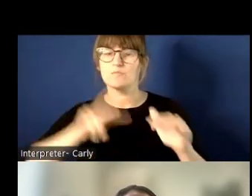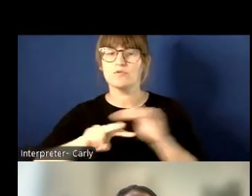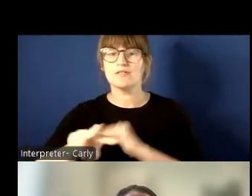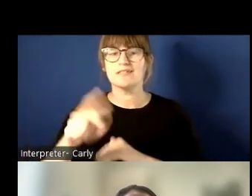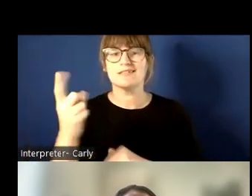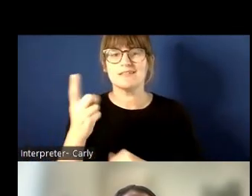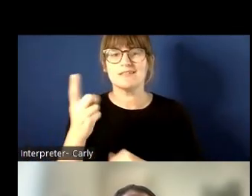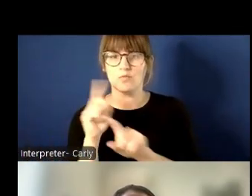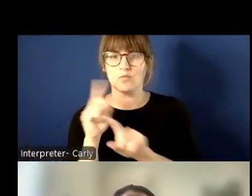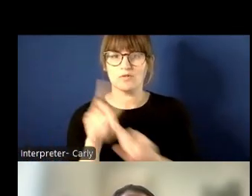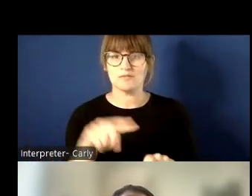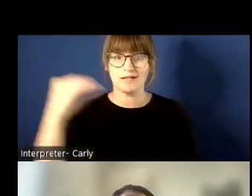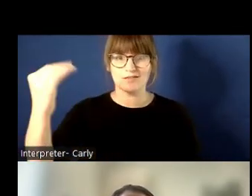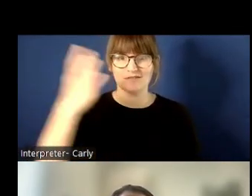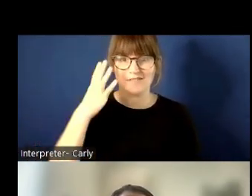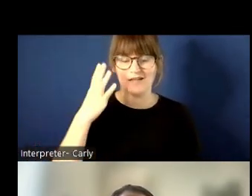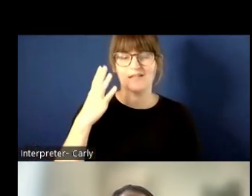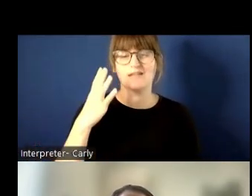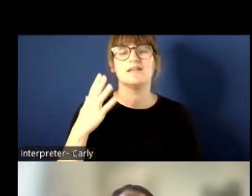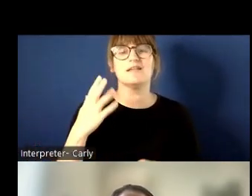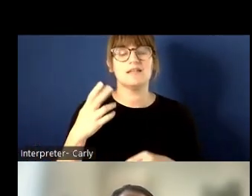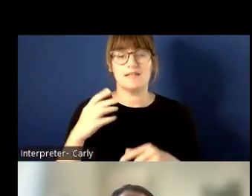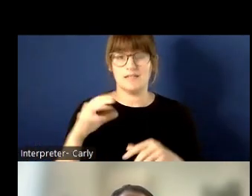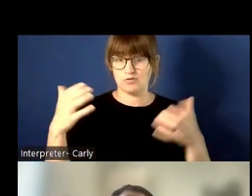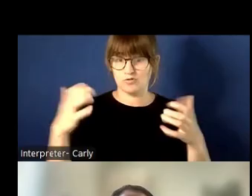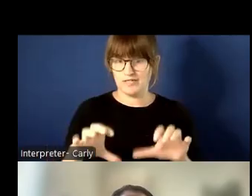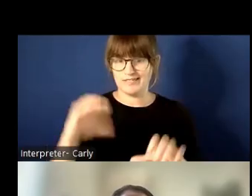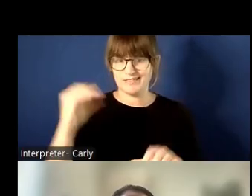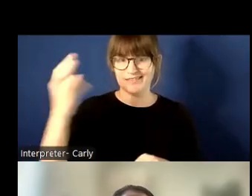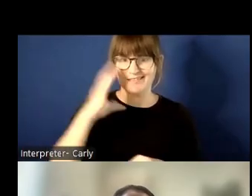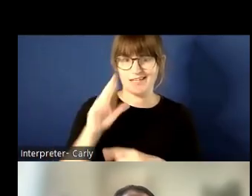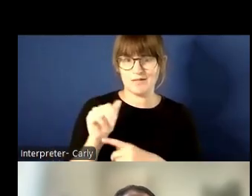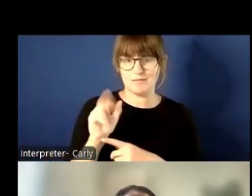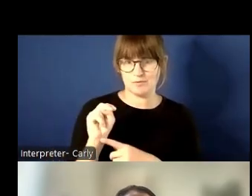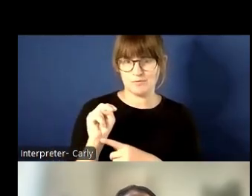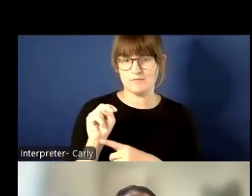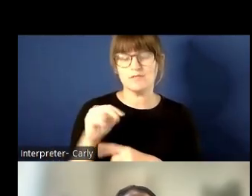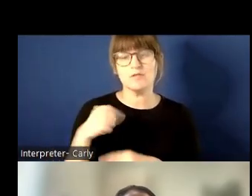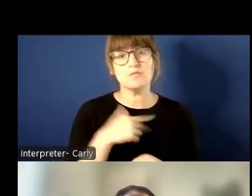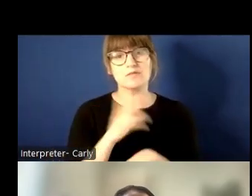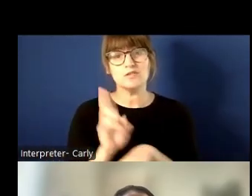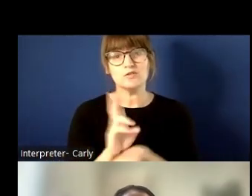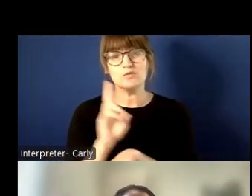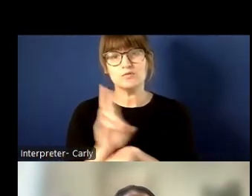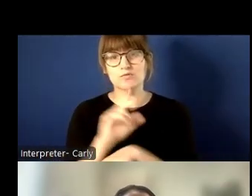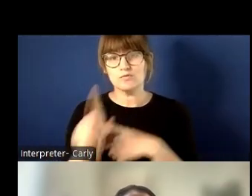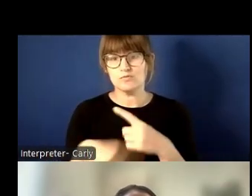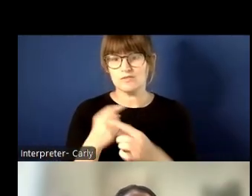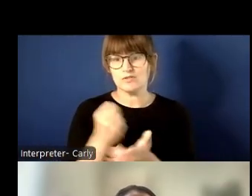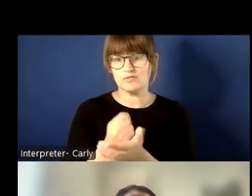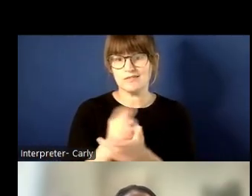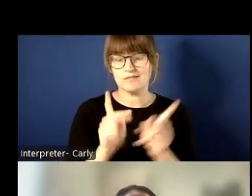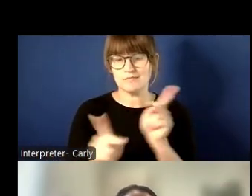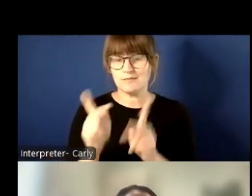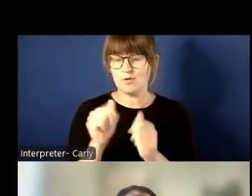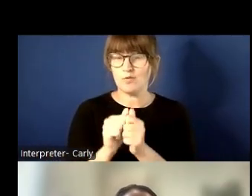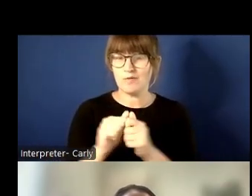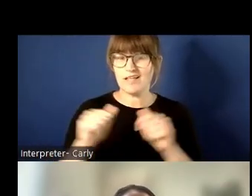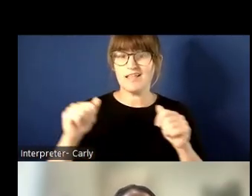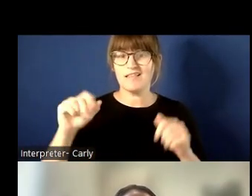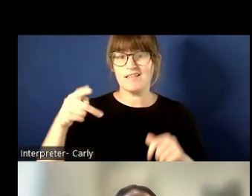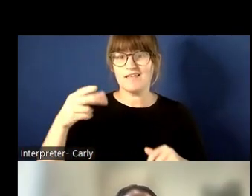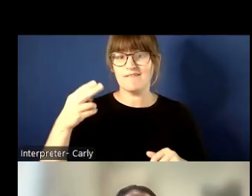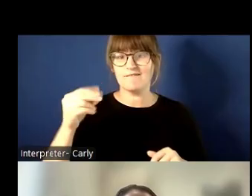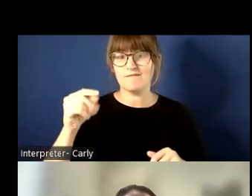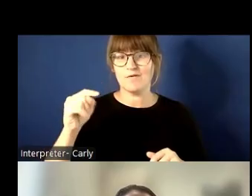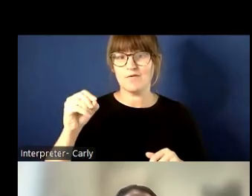response to the sun and how likely they are to sunburn. We do use the Fitzpatrick scale, however, when we're treating patients with phototherapy, and it helps us predict what